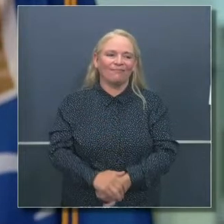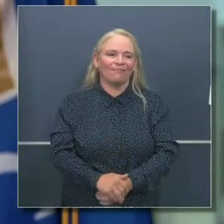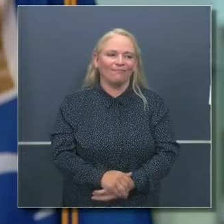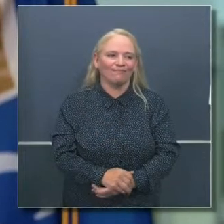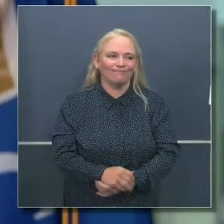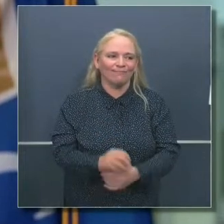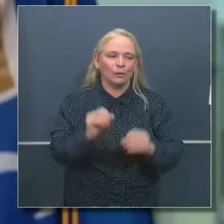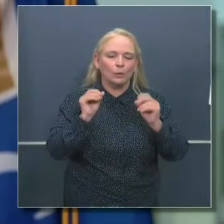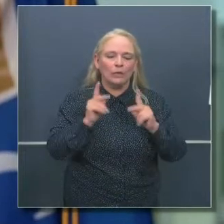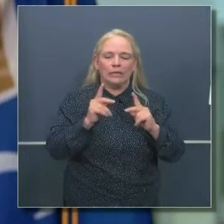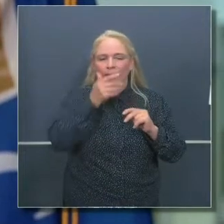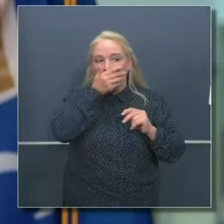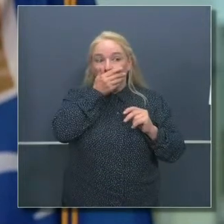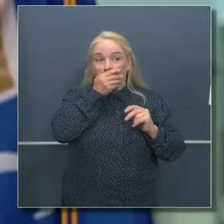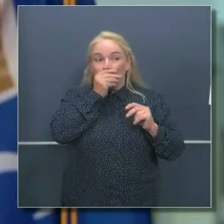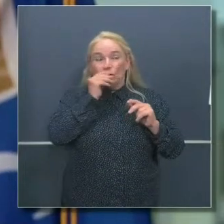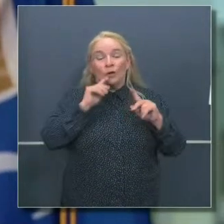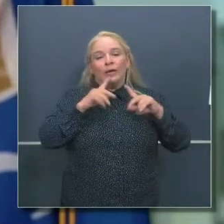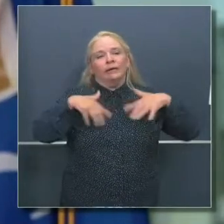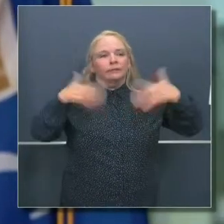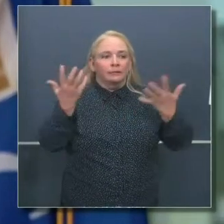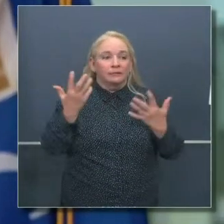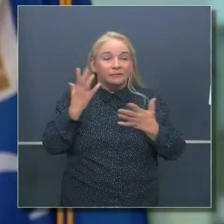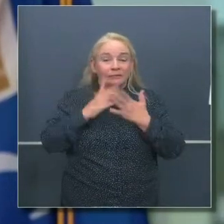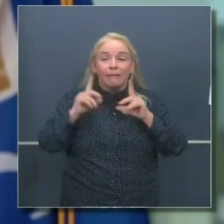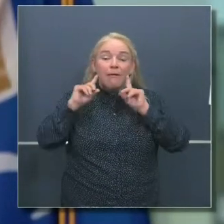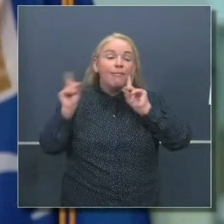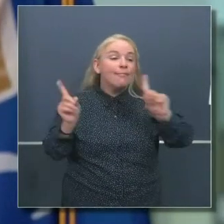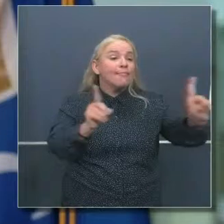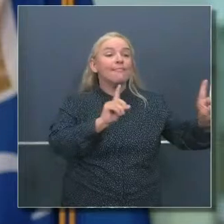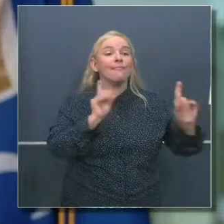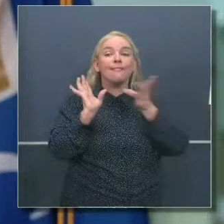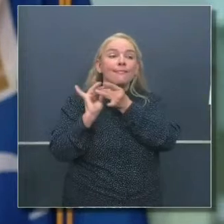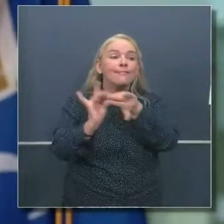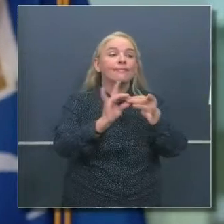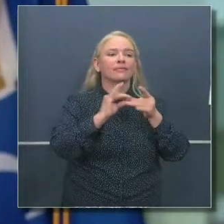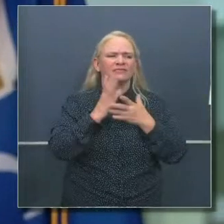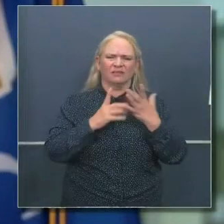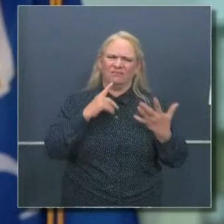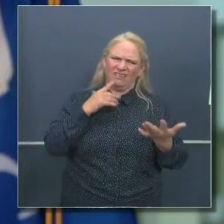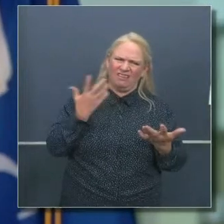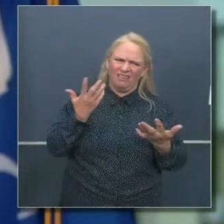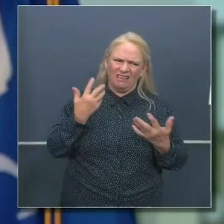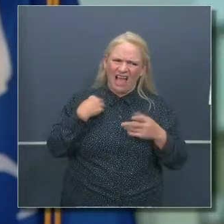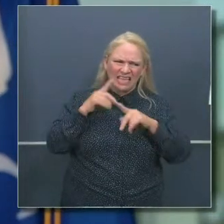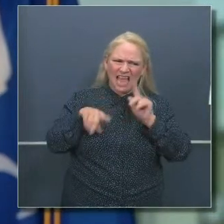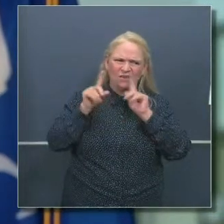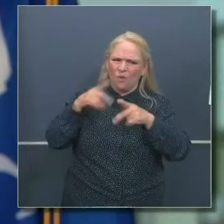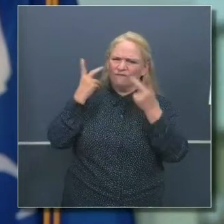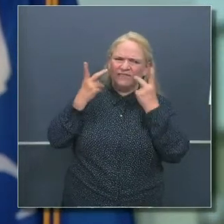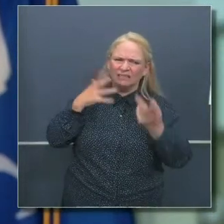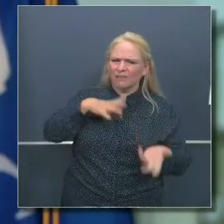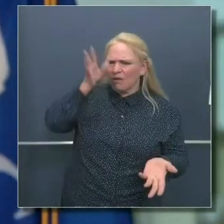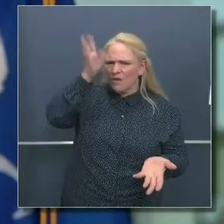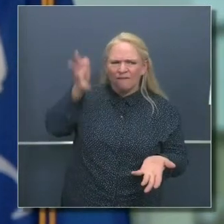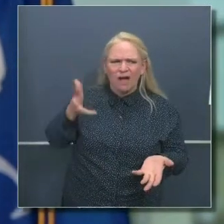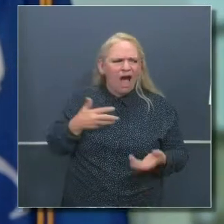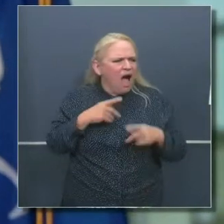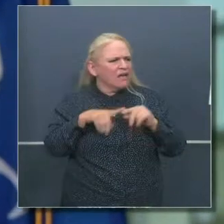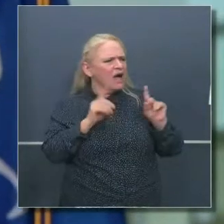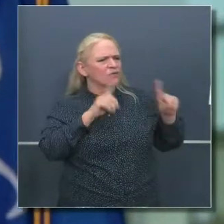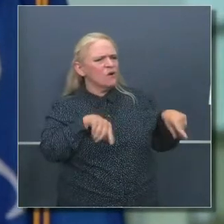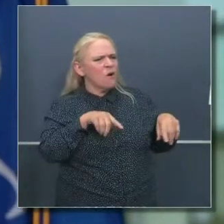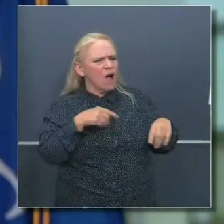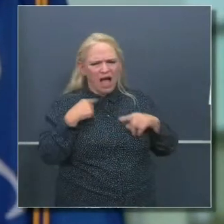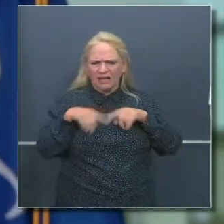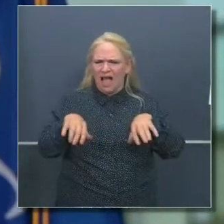I've heard from a number of people who say they don't understand why they're being told you can't go see Grandpa this weekend, you can't see Uncle Joe, you can't have a barbecue with